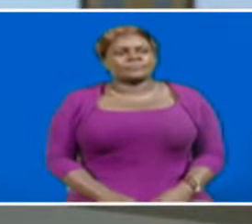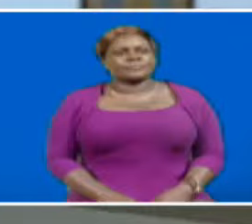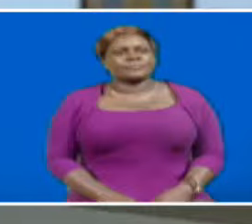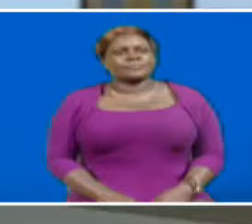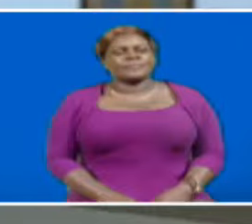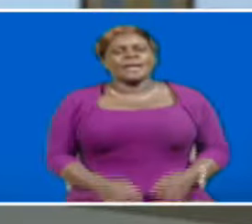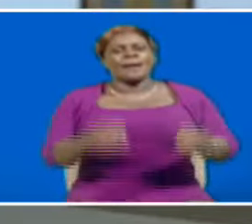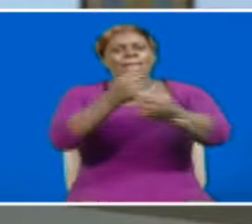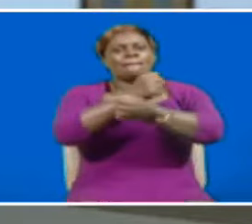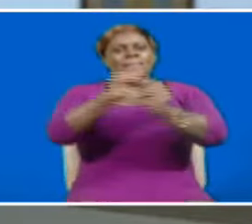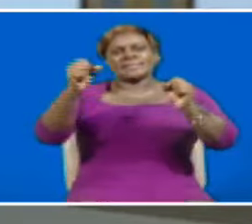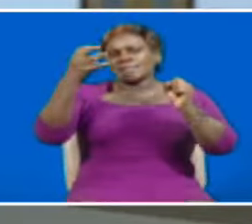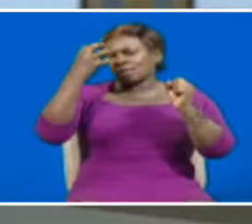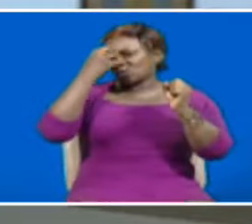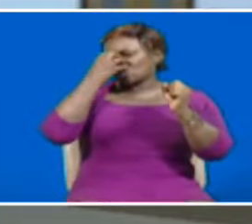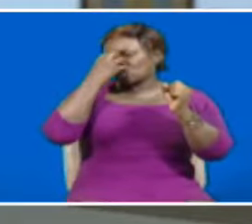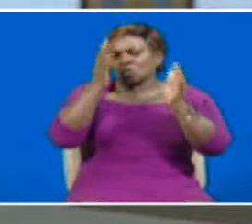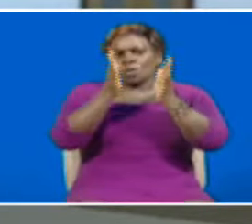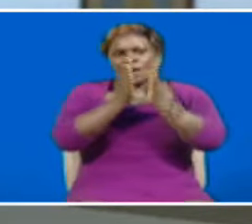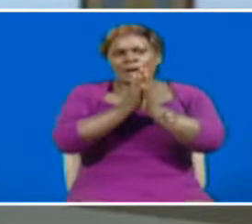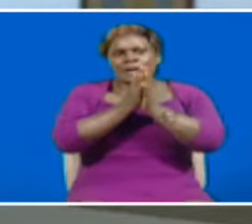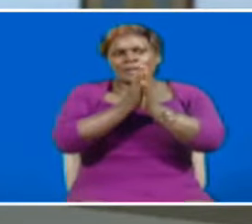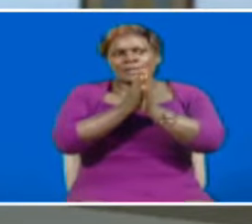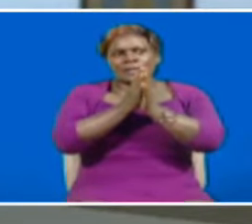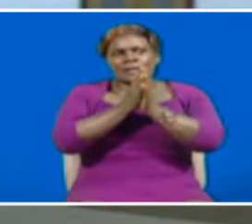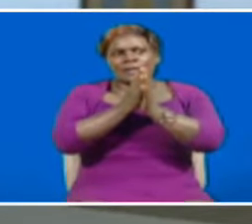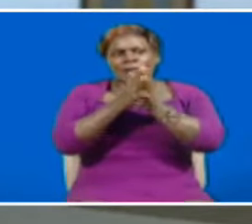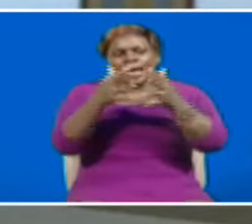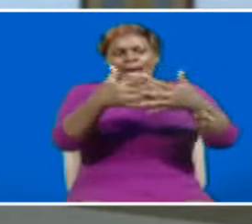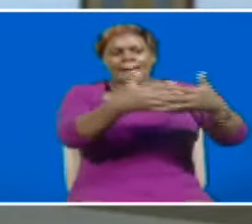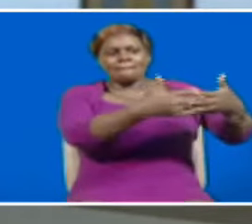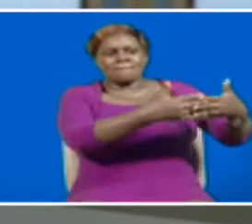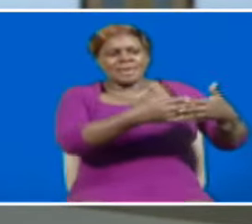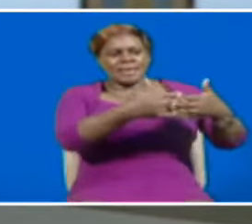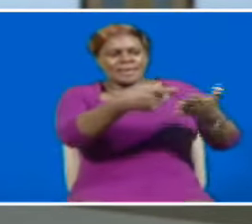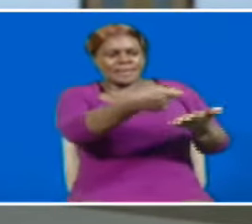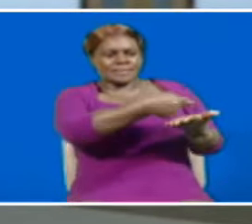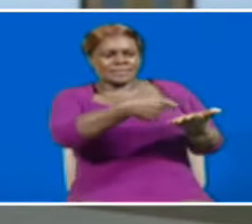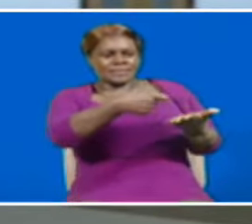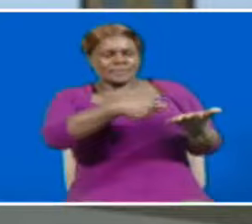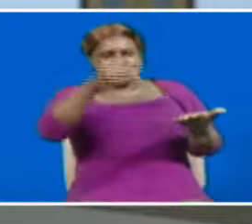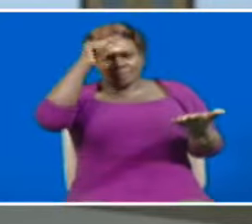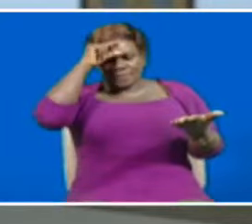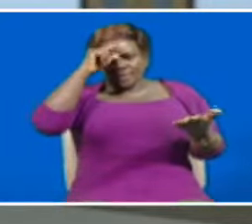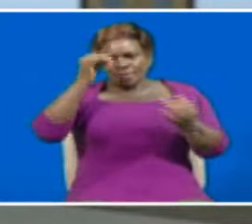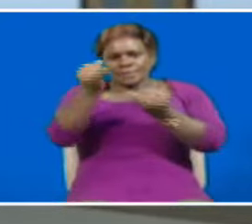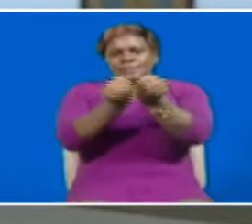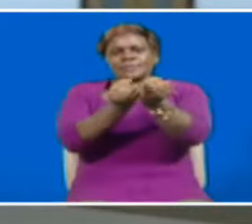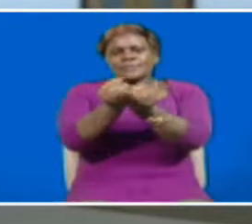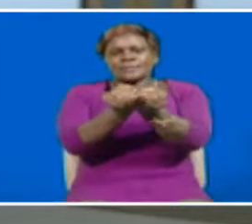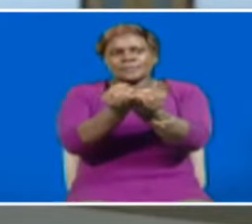Moving on, President William Ruto and United States Secretary of State Antony Blinken on